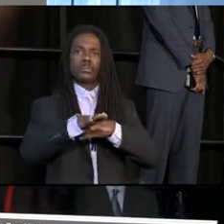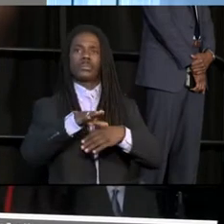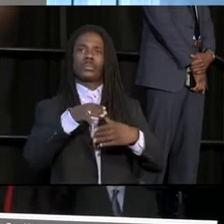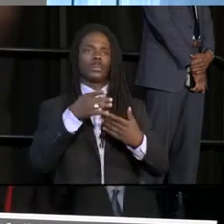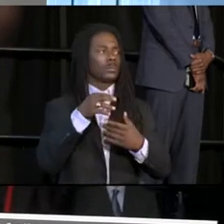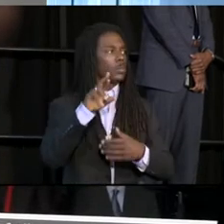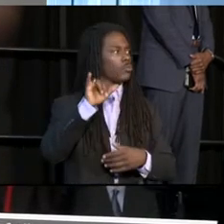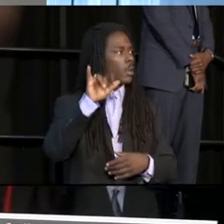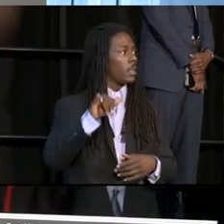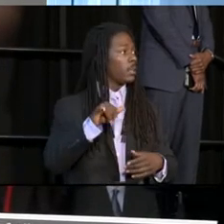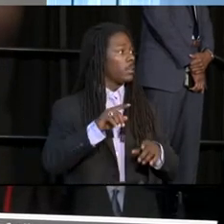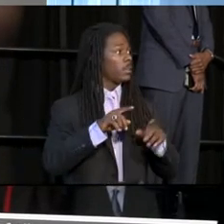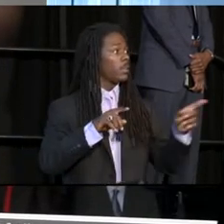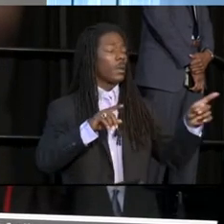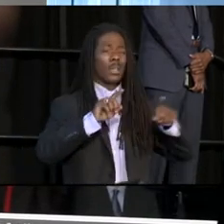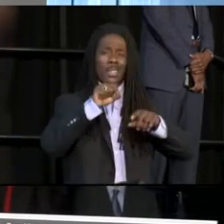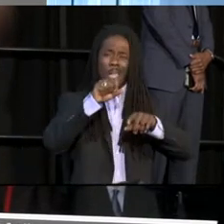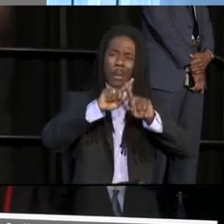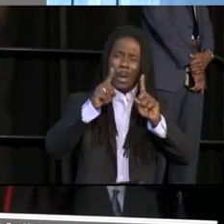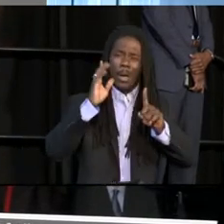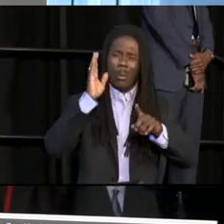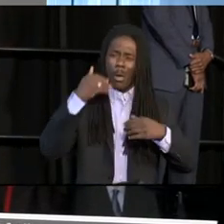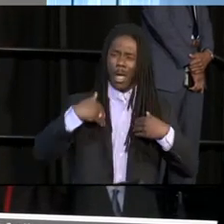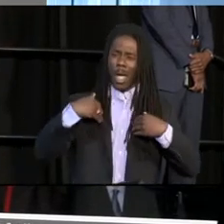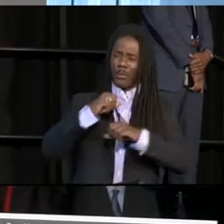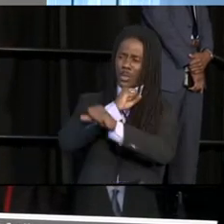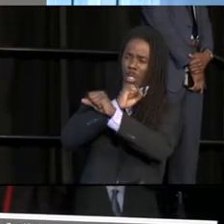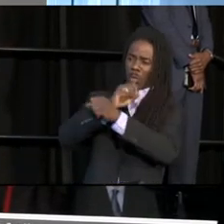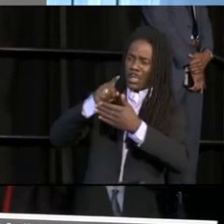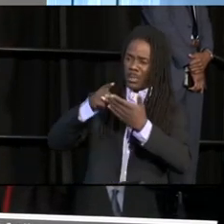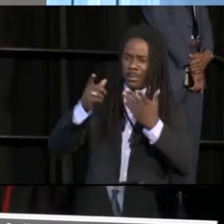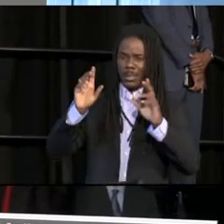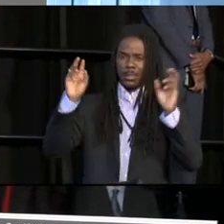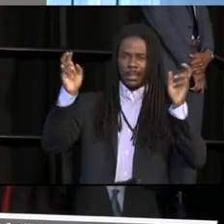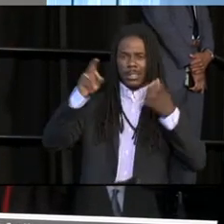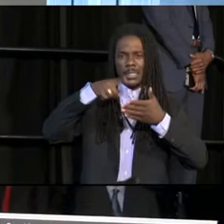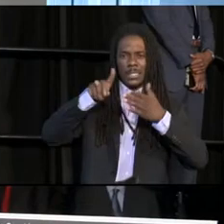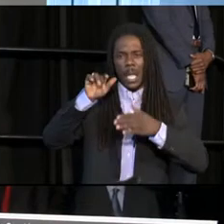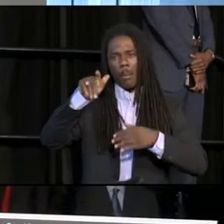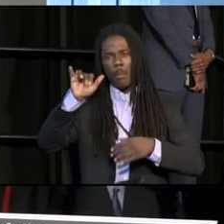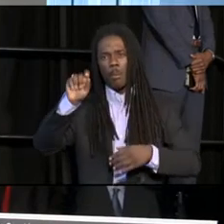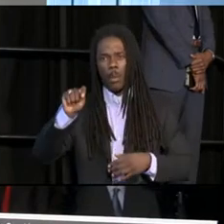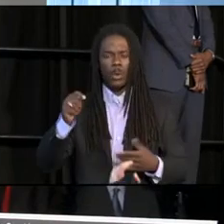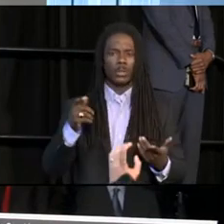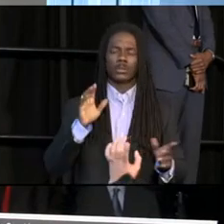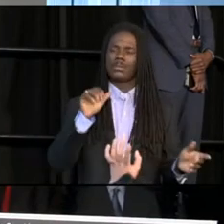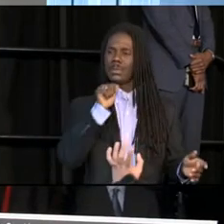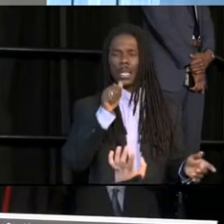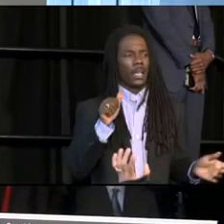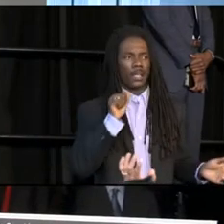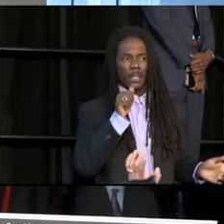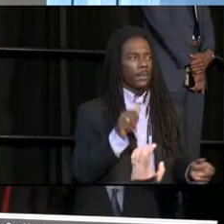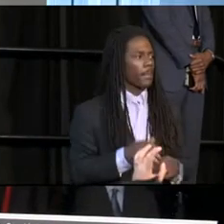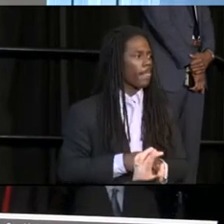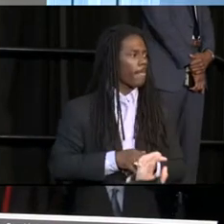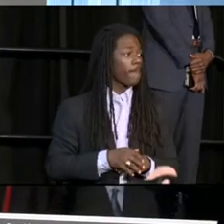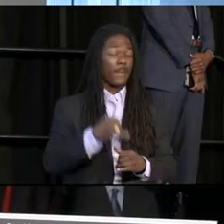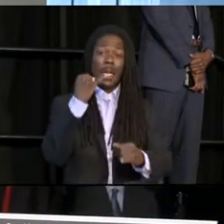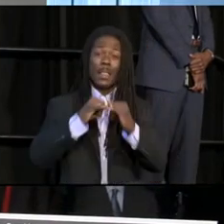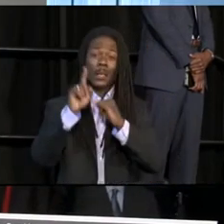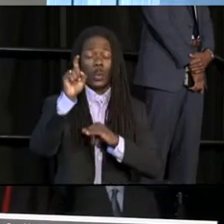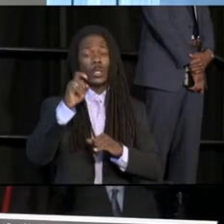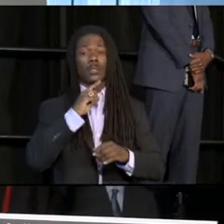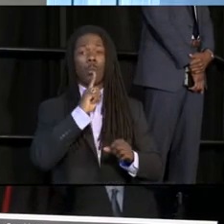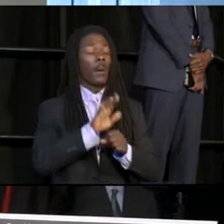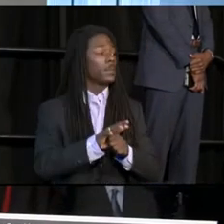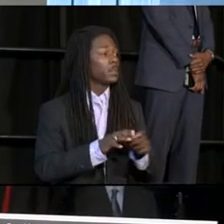I guess, will there be but will there be like kind of a security checkpoint like you would see in the inauguration? There will not be, no. Sorry, last question. Is